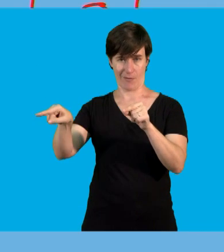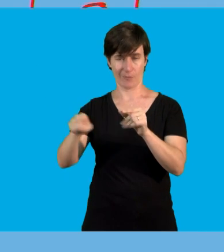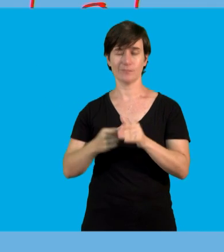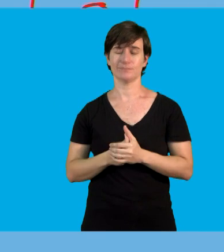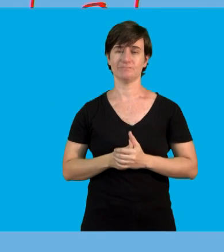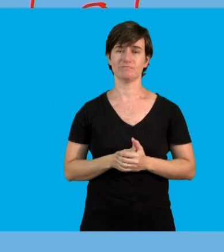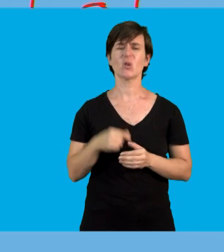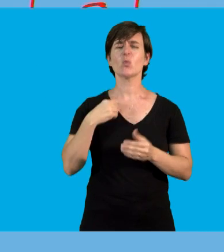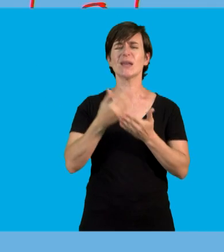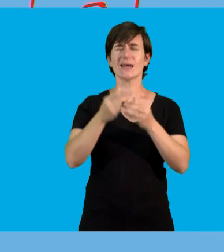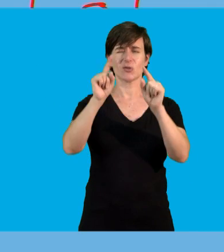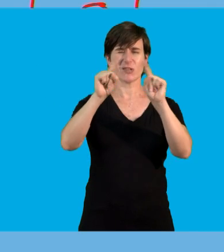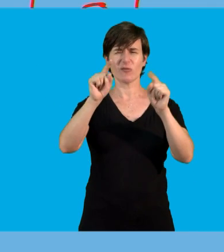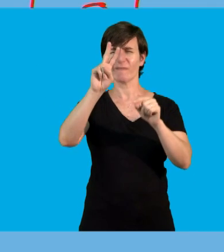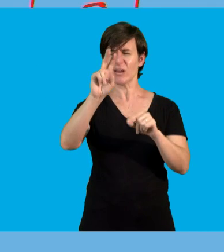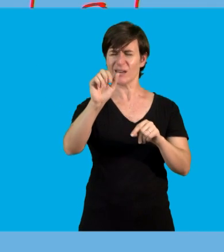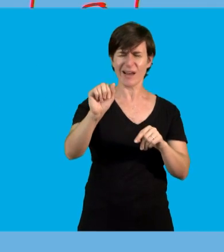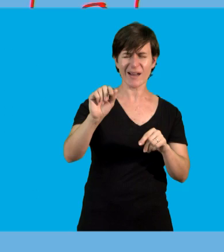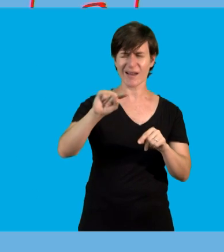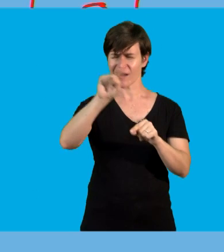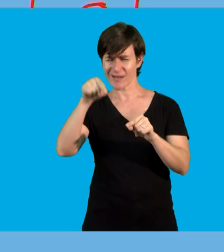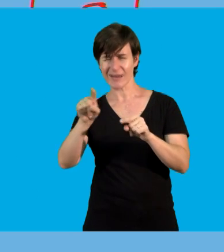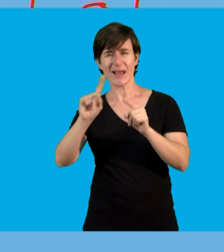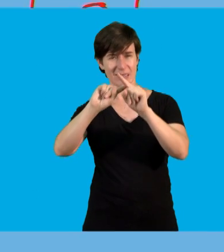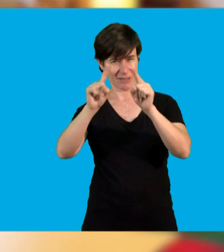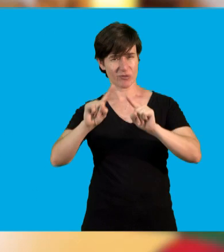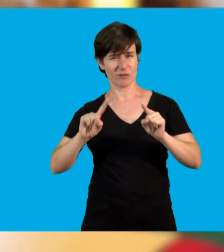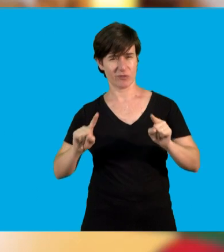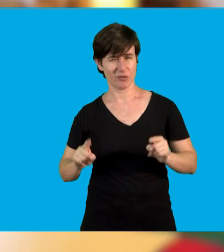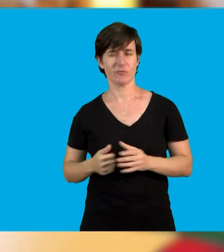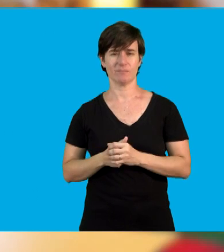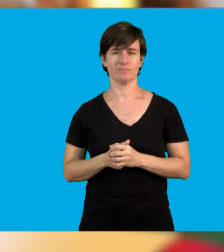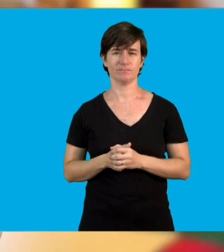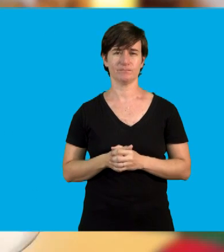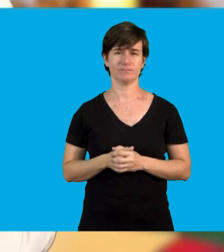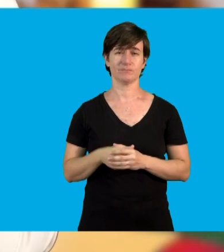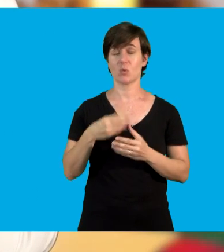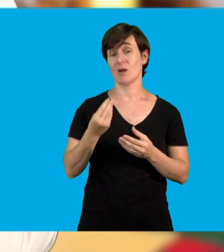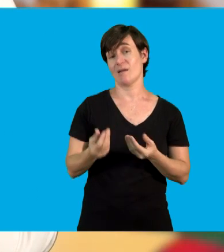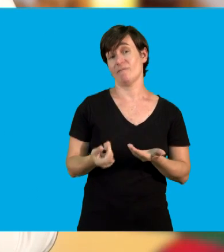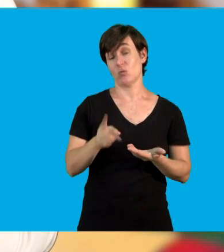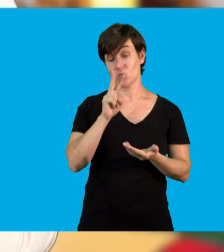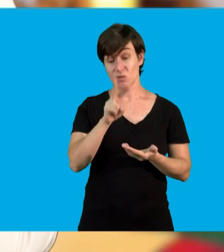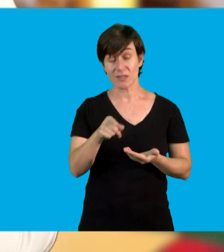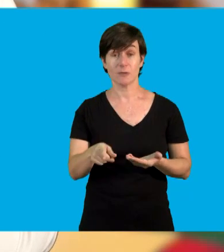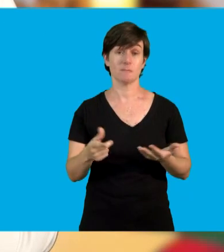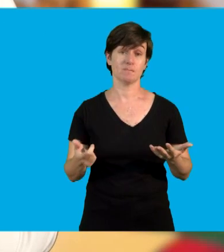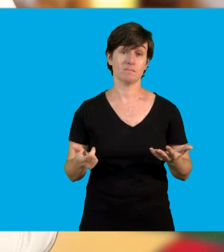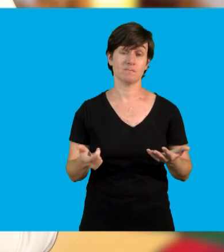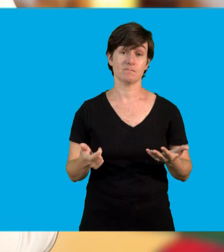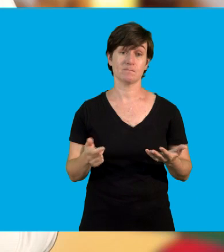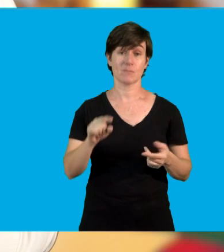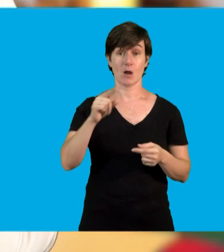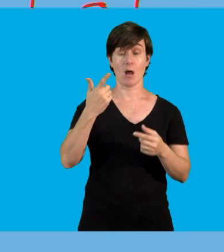omega. So we can have different symbols in a circuit that are denoting a resistor. We can have the first one, as you can